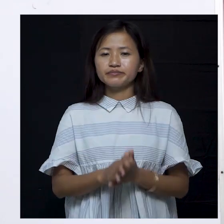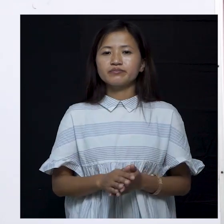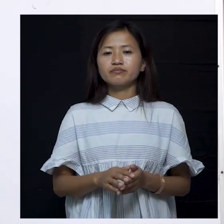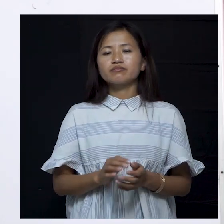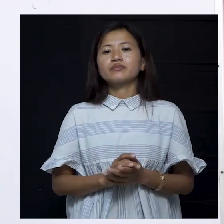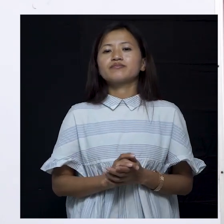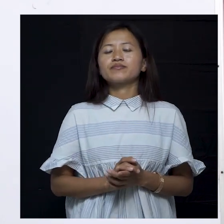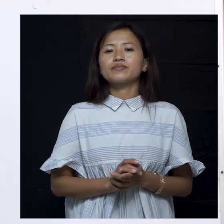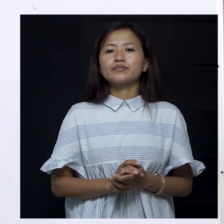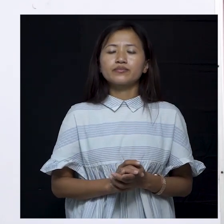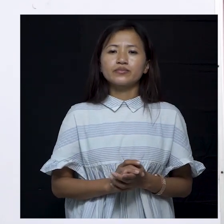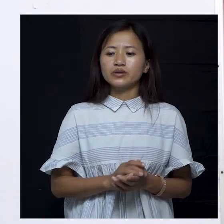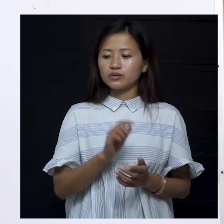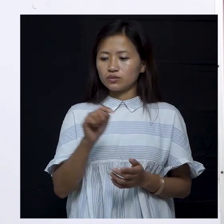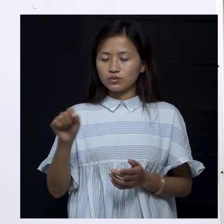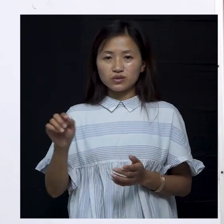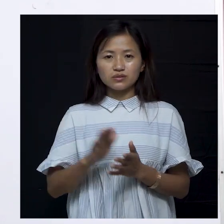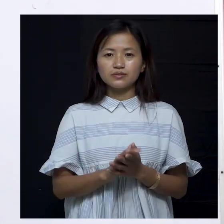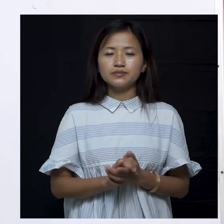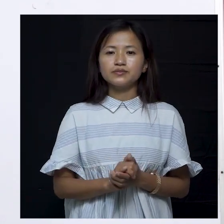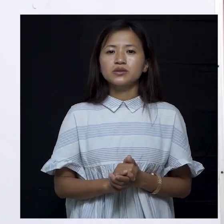See, dogs which like